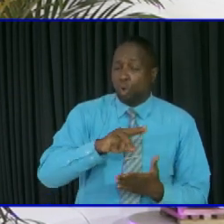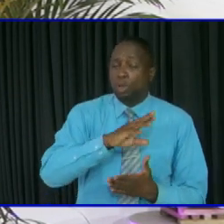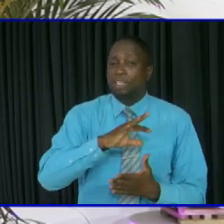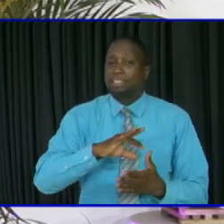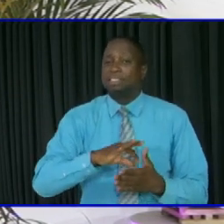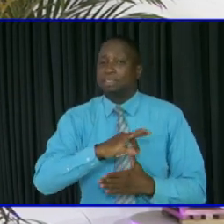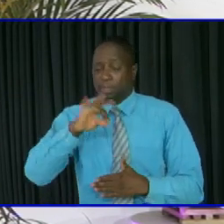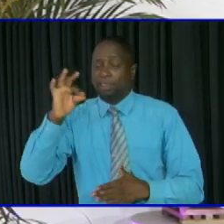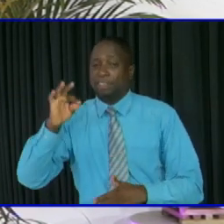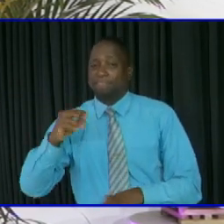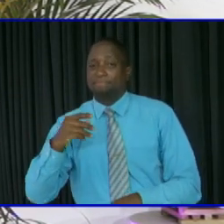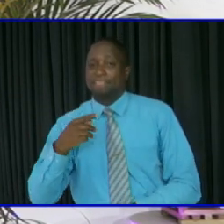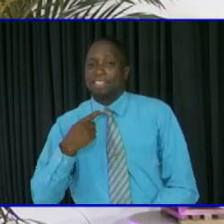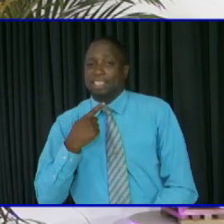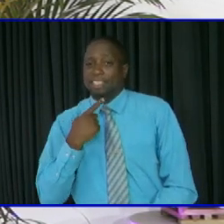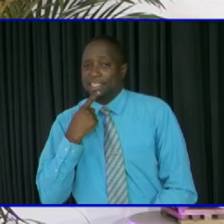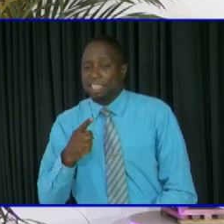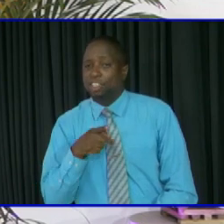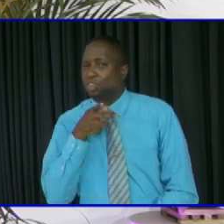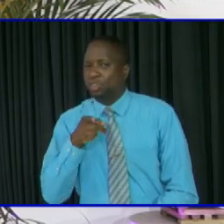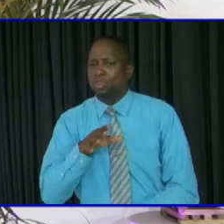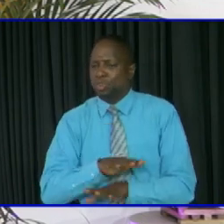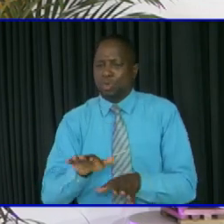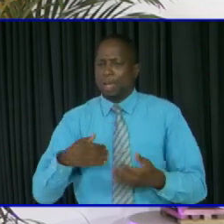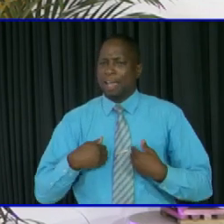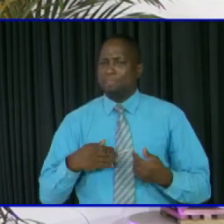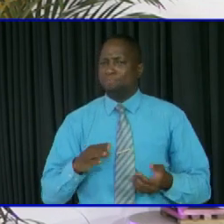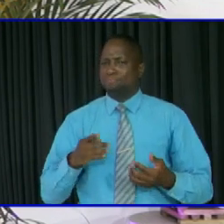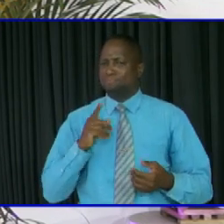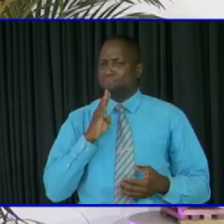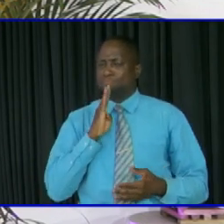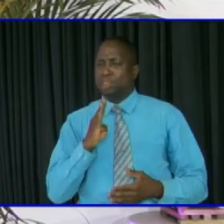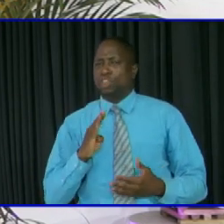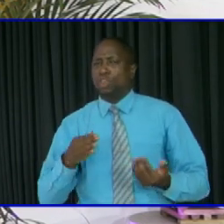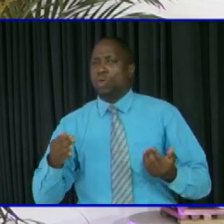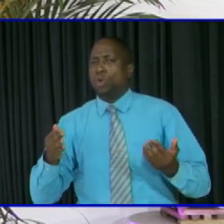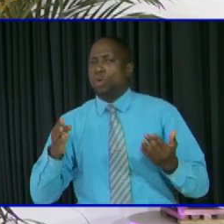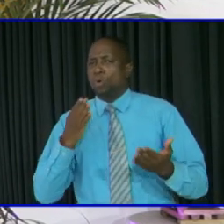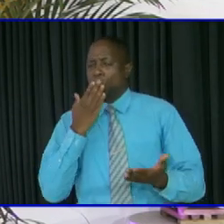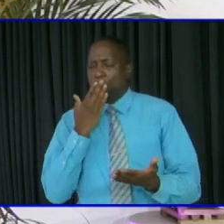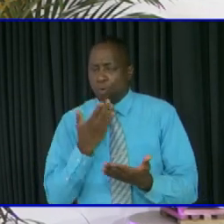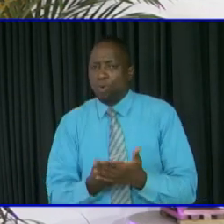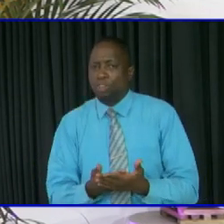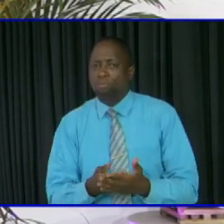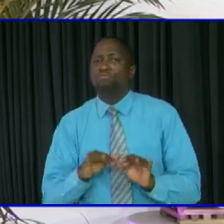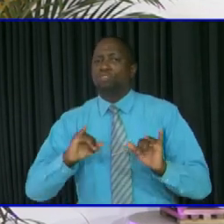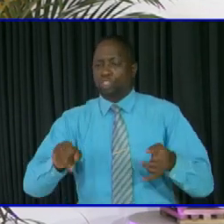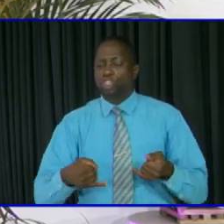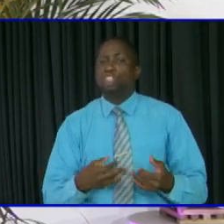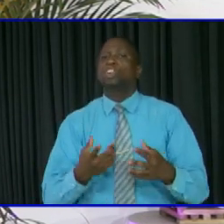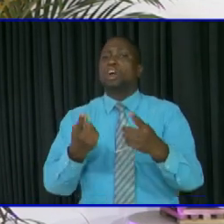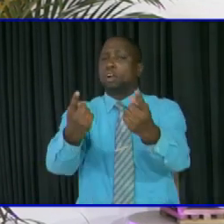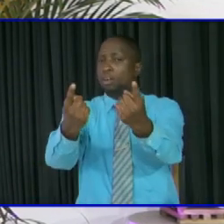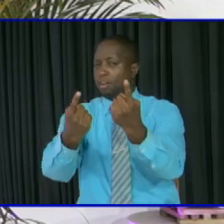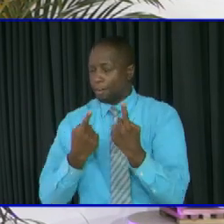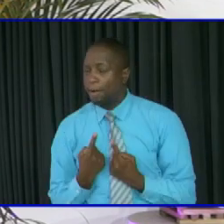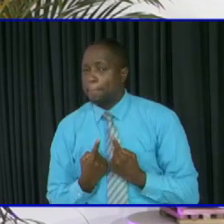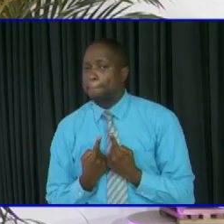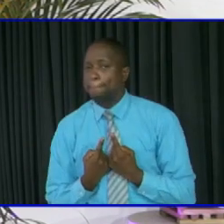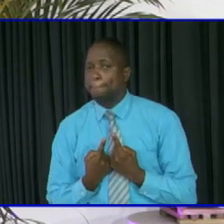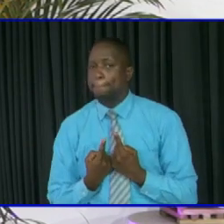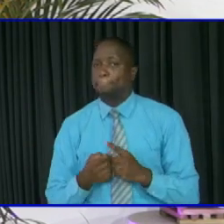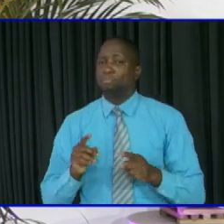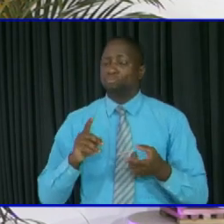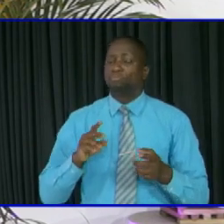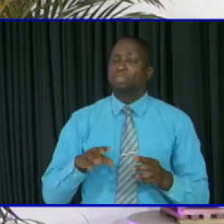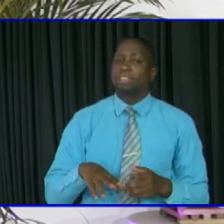not have to be good enough. The Holy Spirit is saying to you, come just as you are. The Holy Spirit is telling